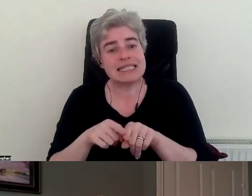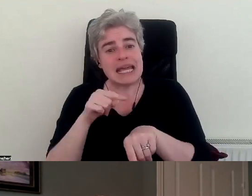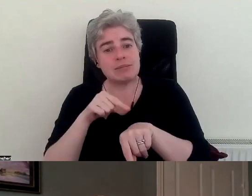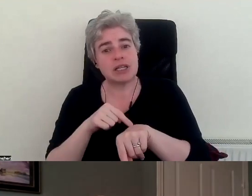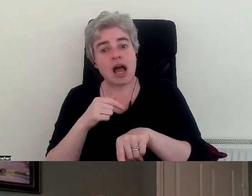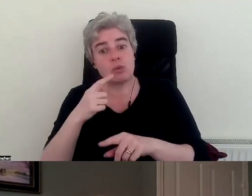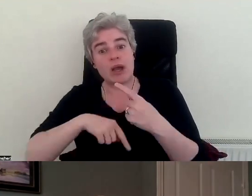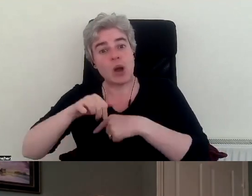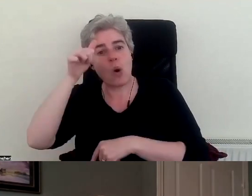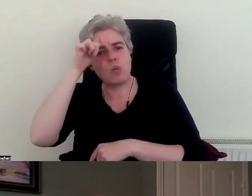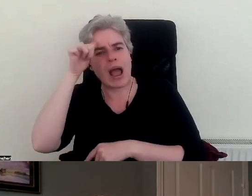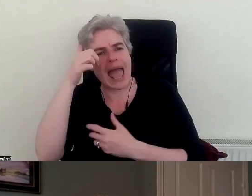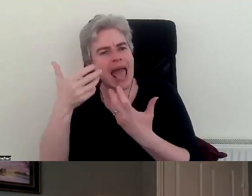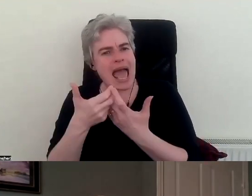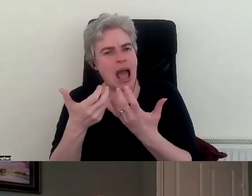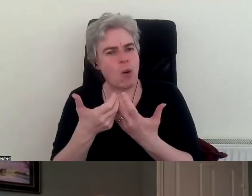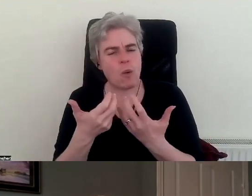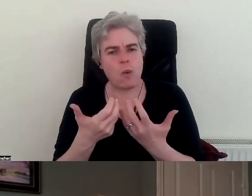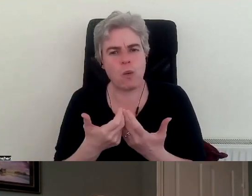aware that how